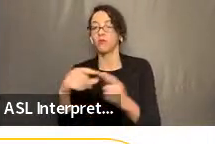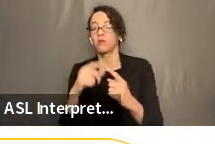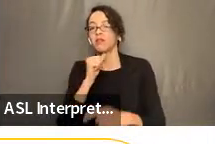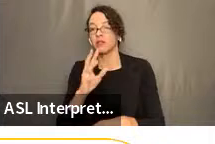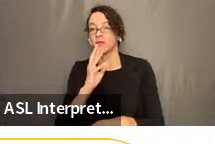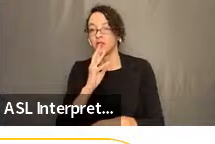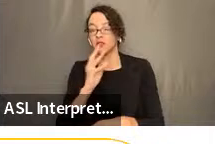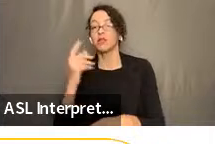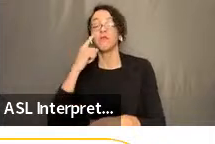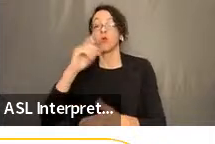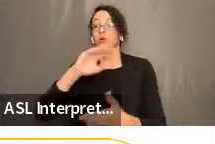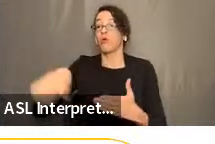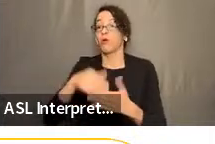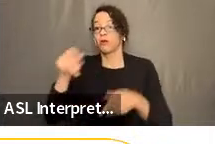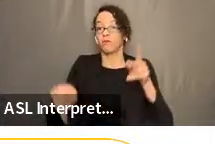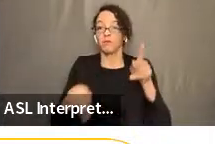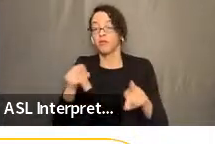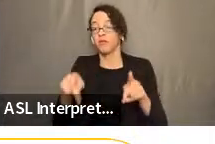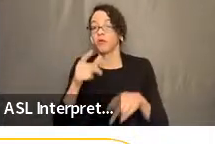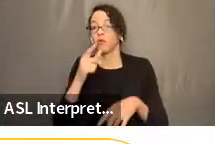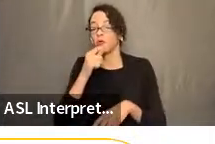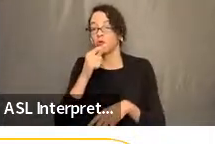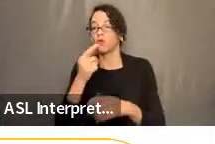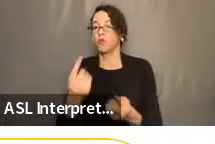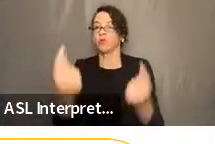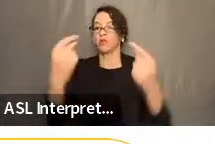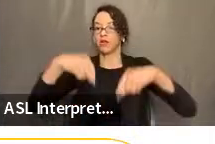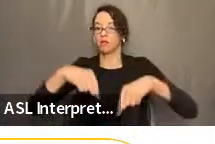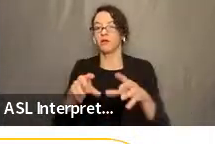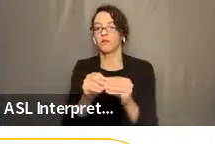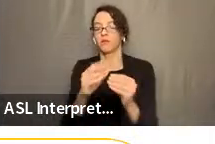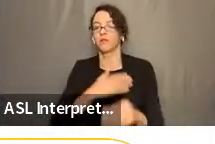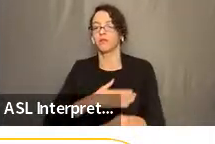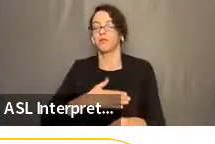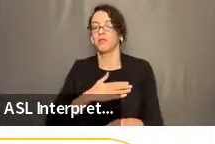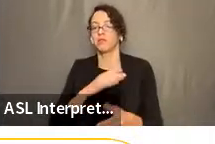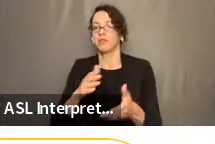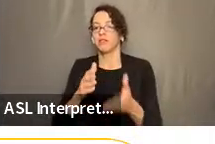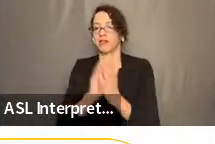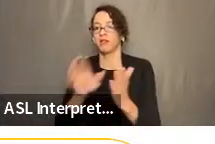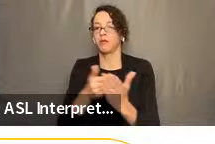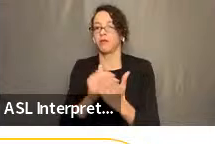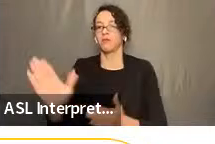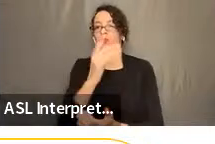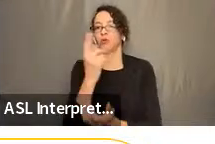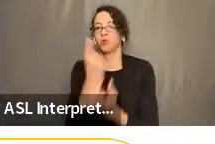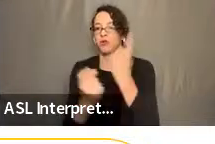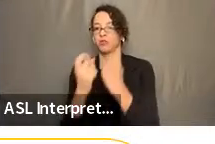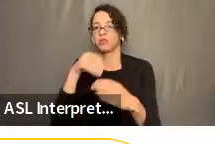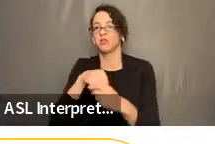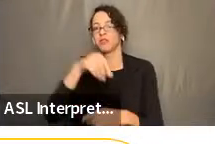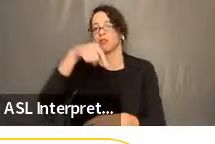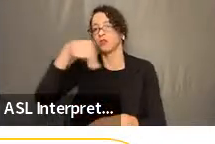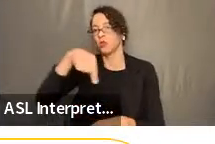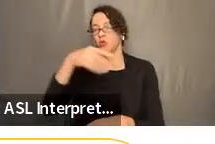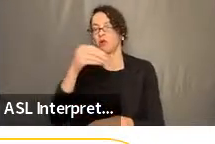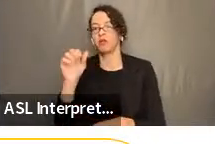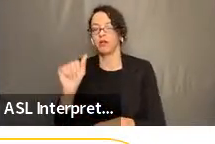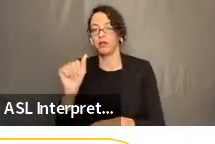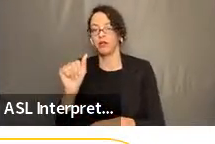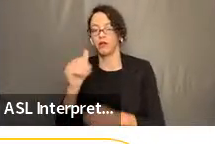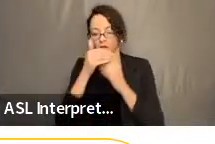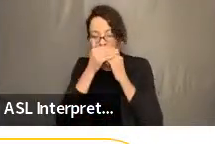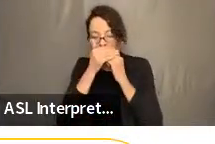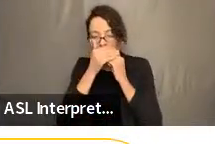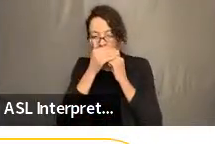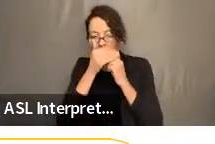attendees, please ask your questions in the Q&A function here. This evening, we will have a